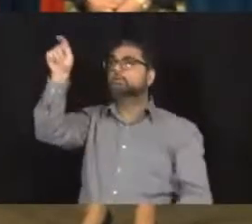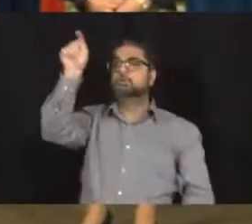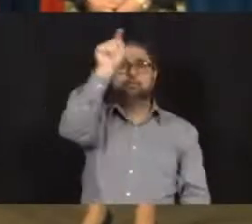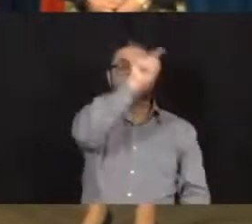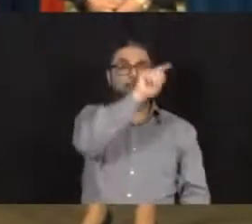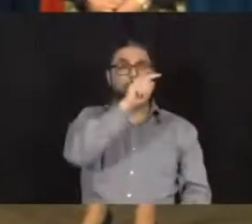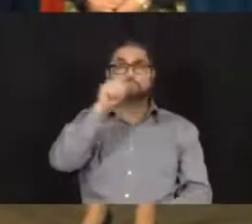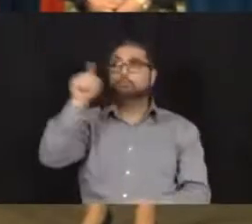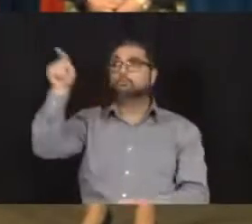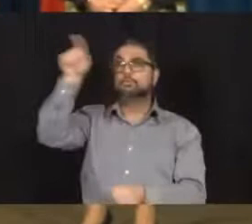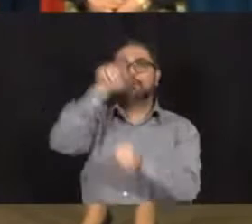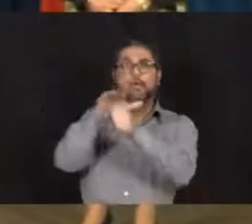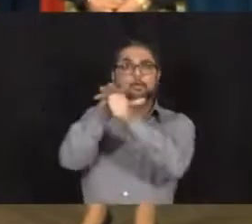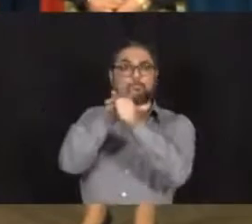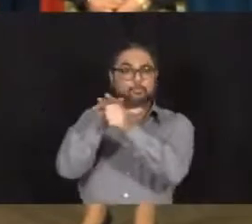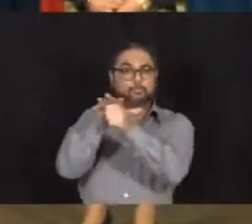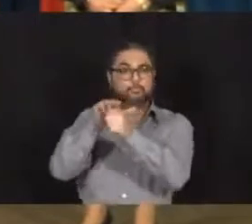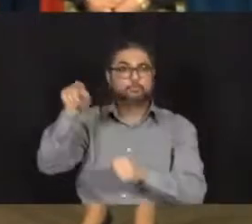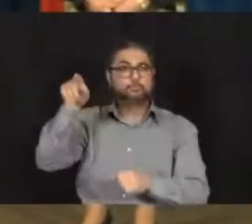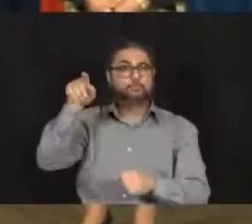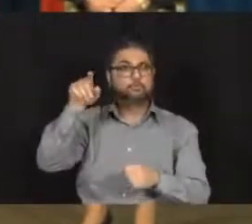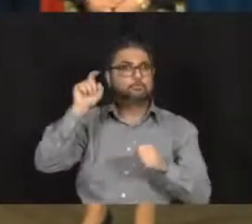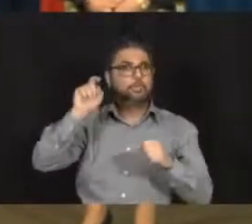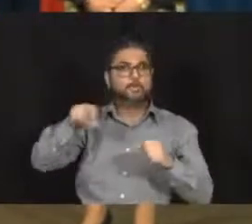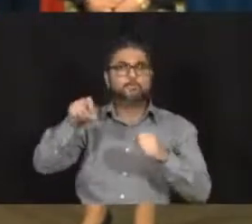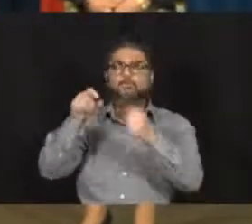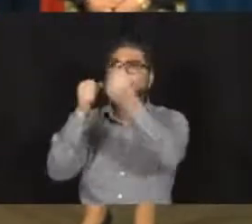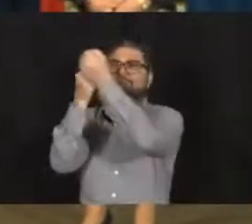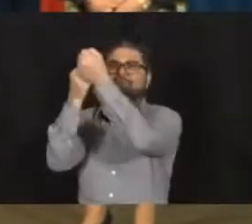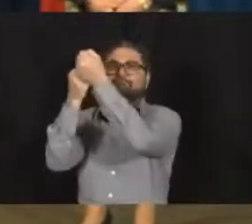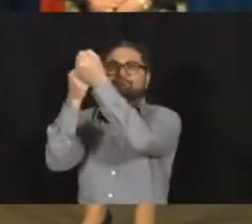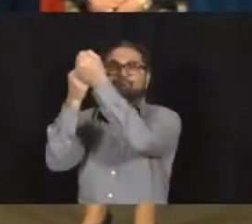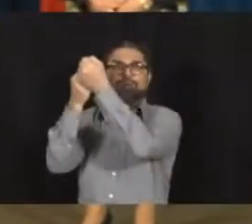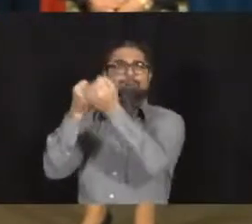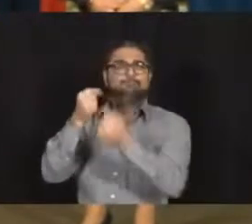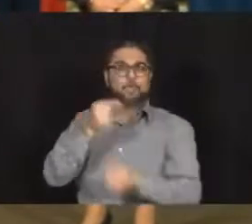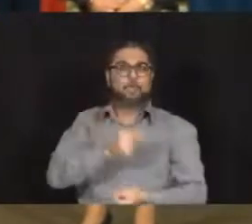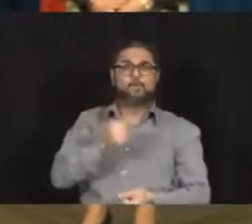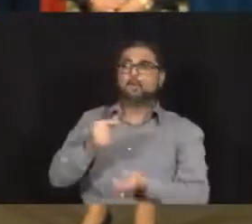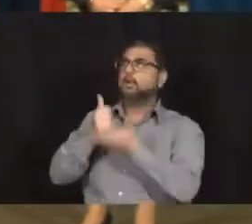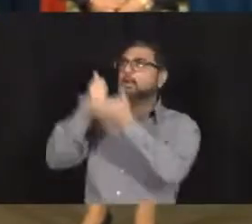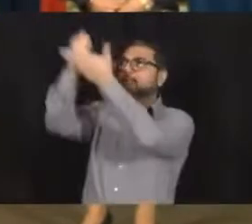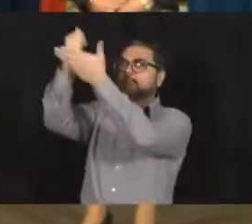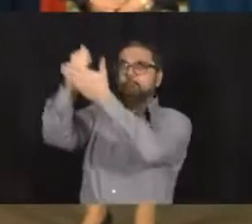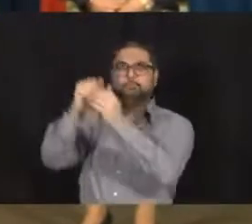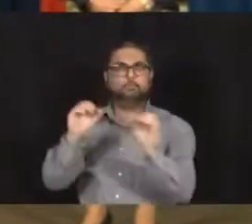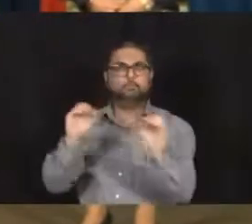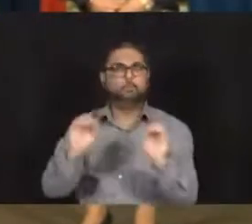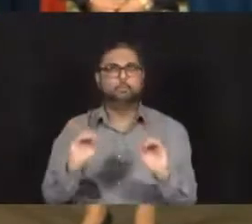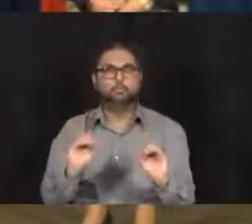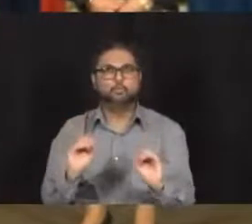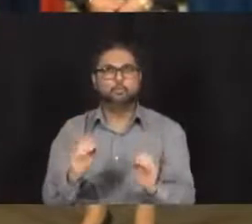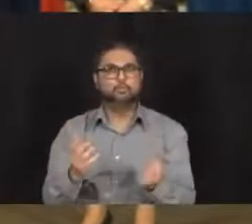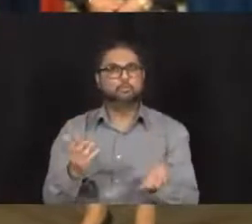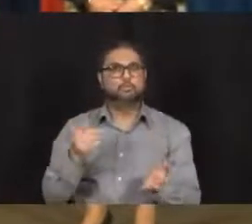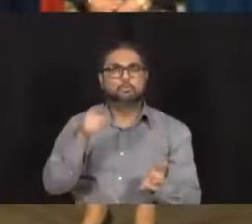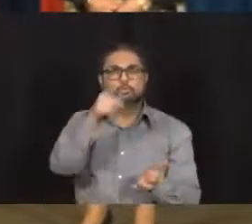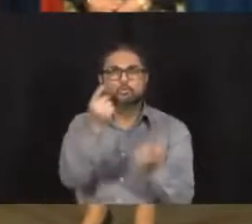coming, not in the way that we need. What is the government prepared to do to help these First Nations communities that are dealing with the